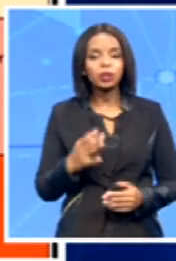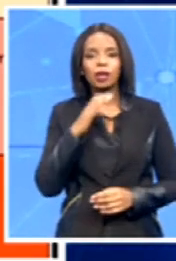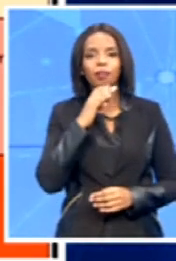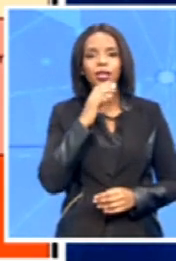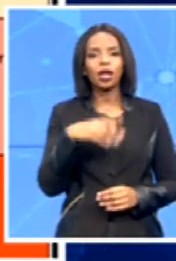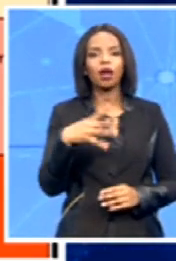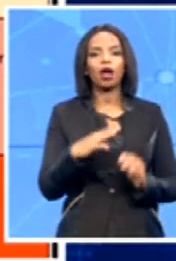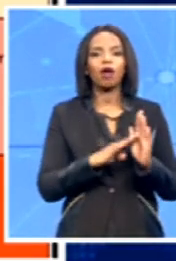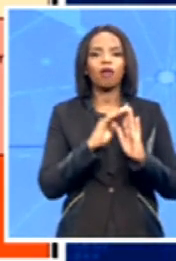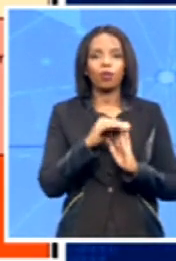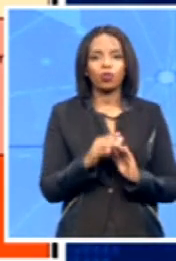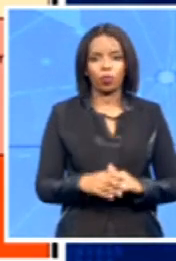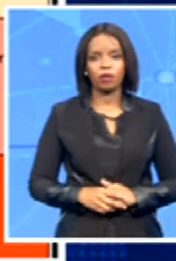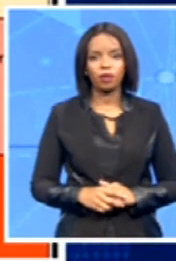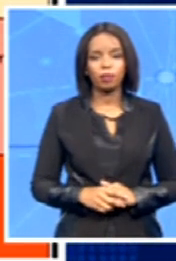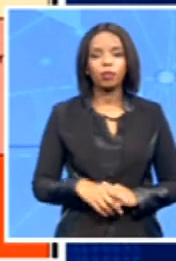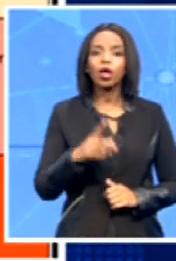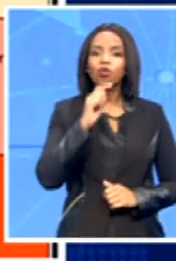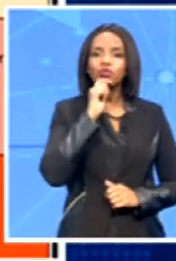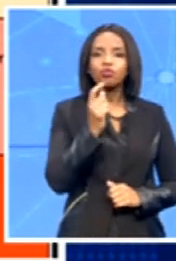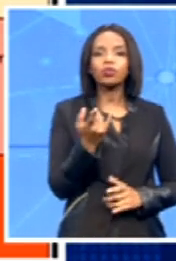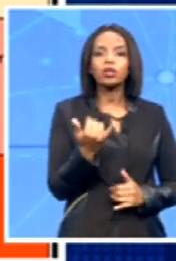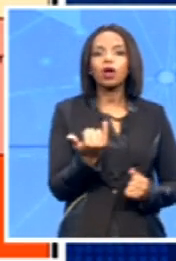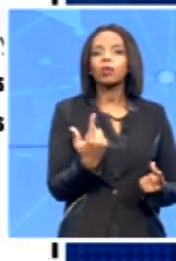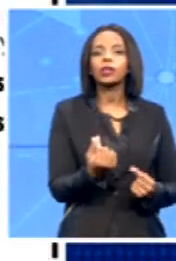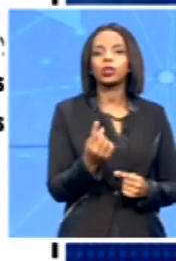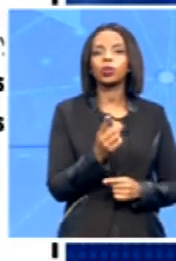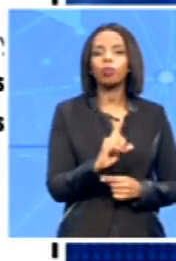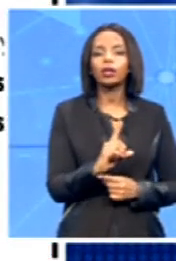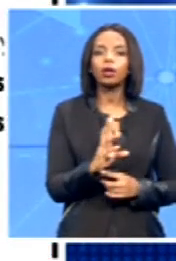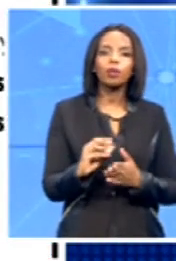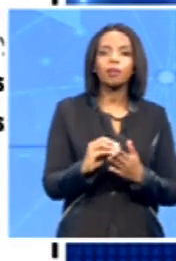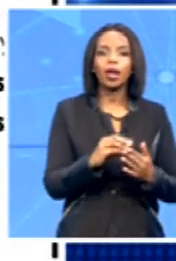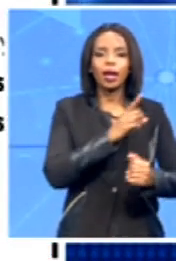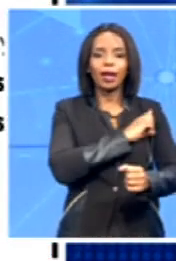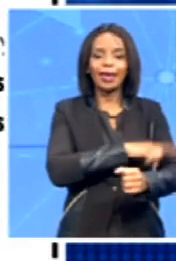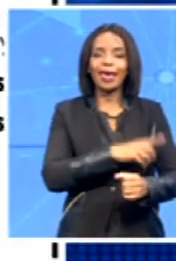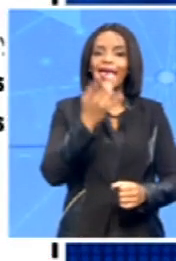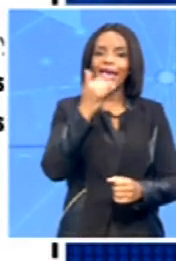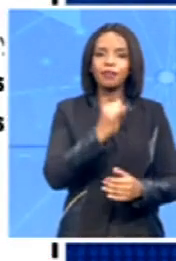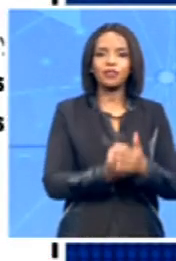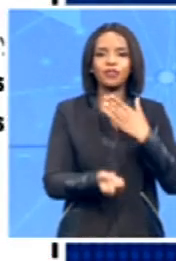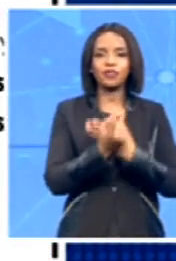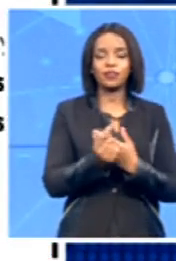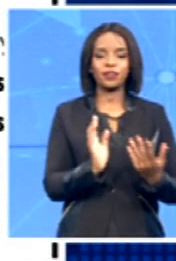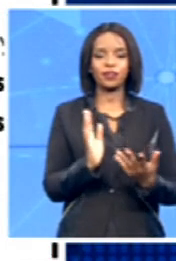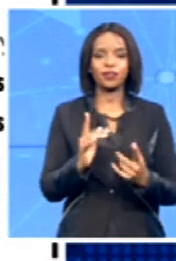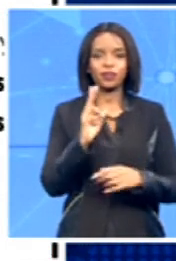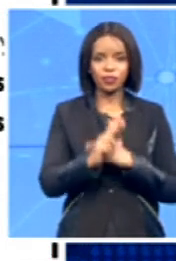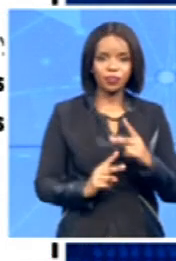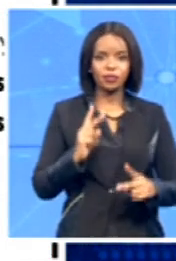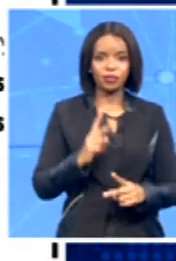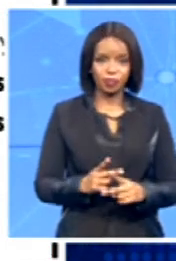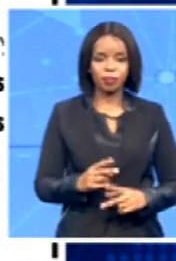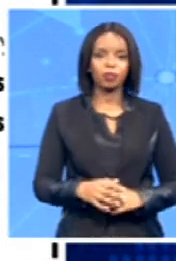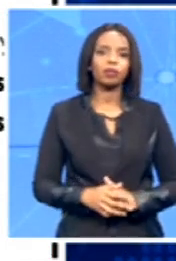additional capacity into our system if we were going through those triggers. So what has really happened? Our current picture is the hospitals are